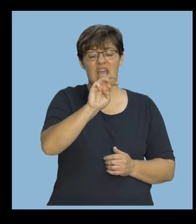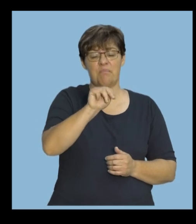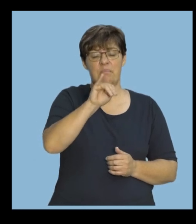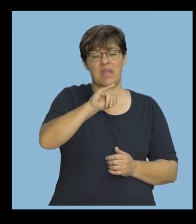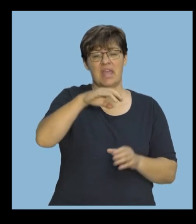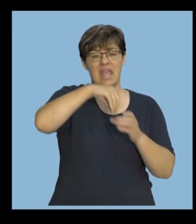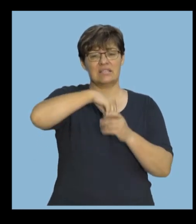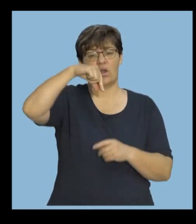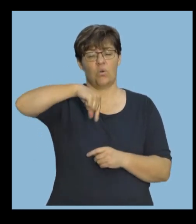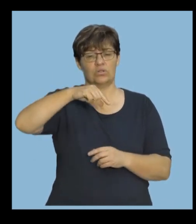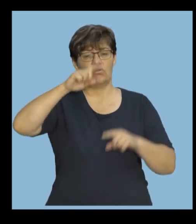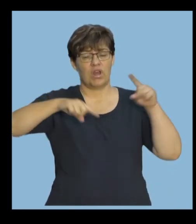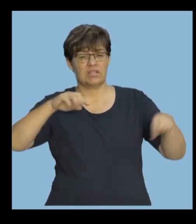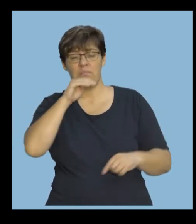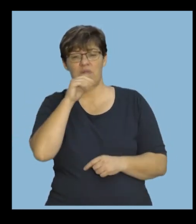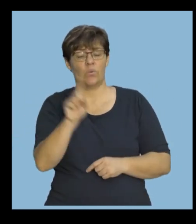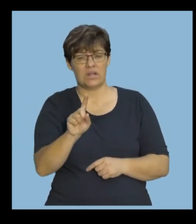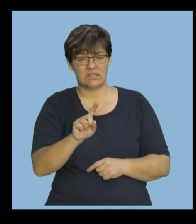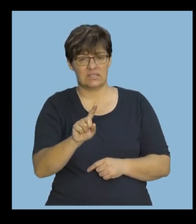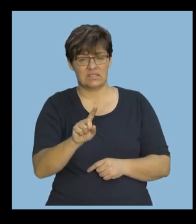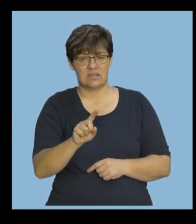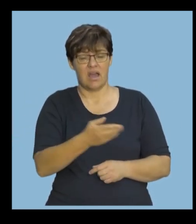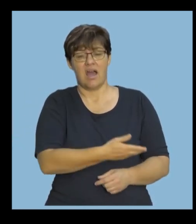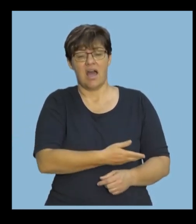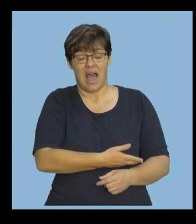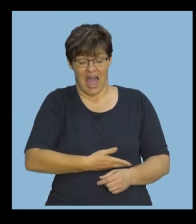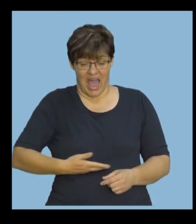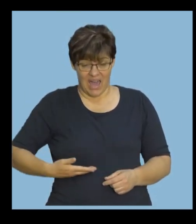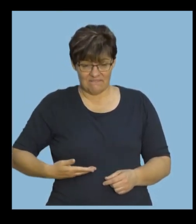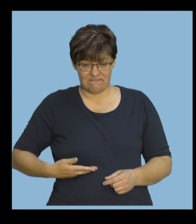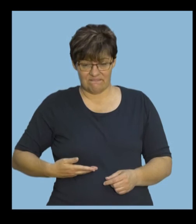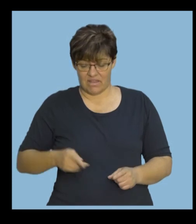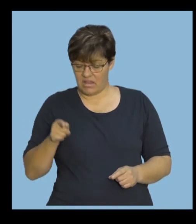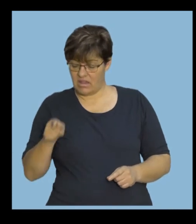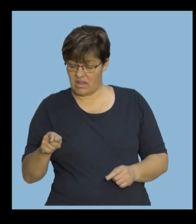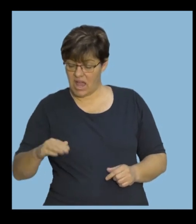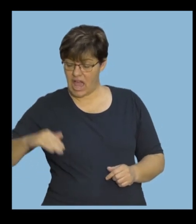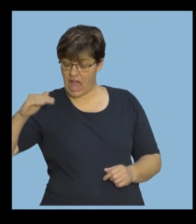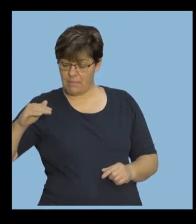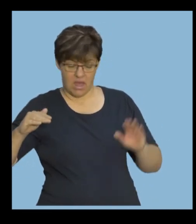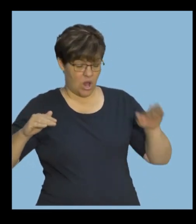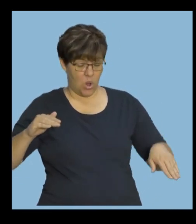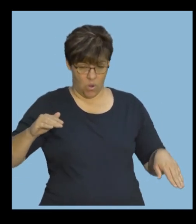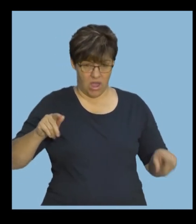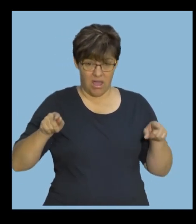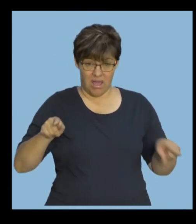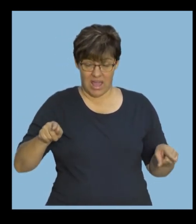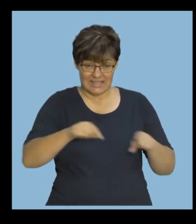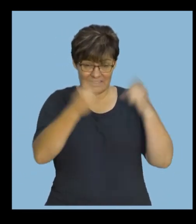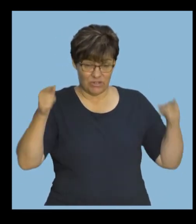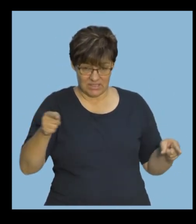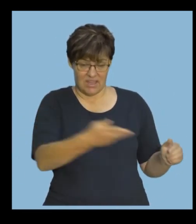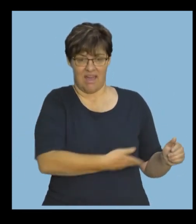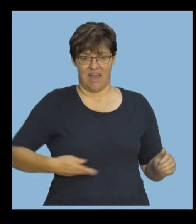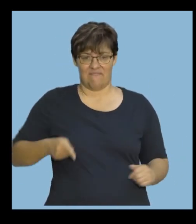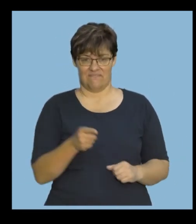The semi-interquartile range is the half difference between the upper and